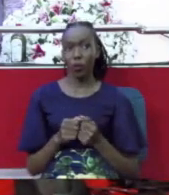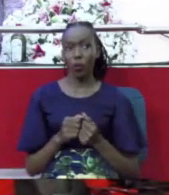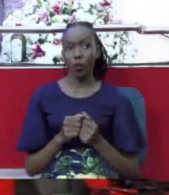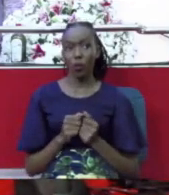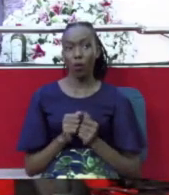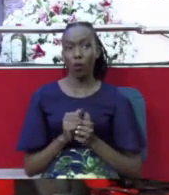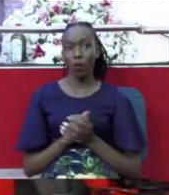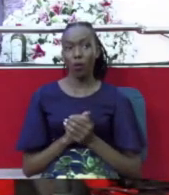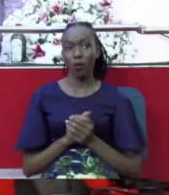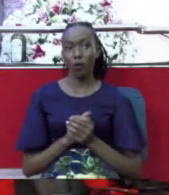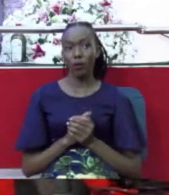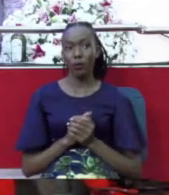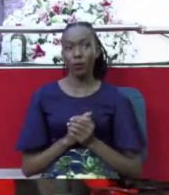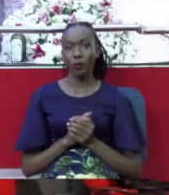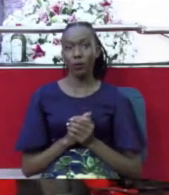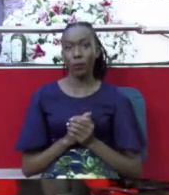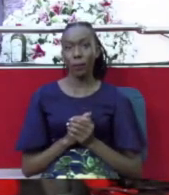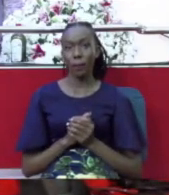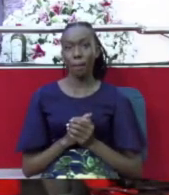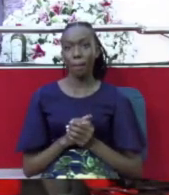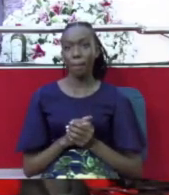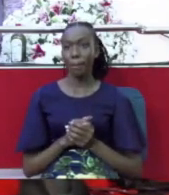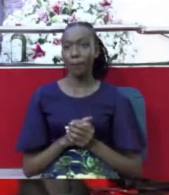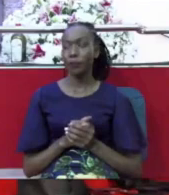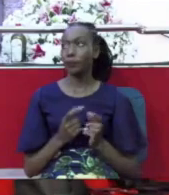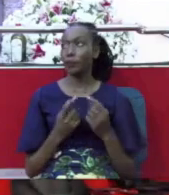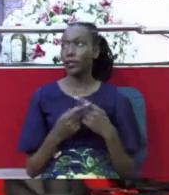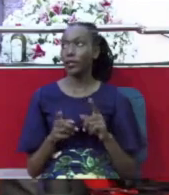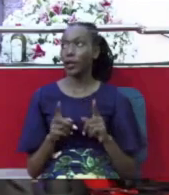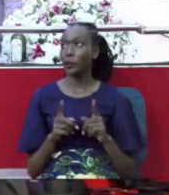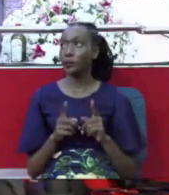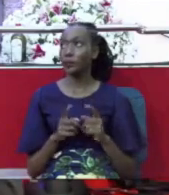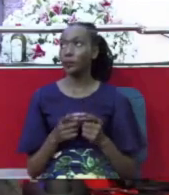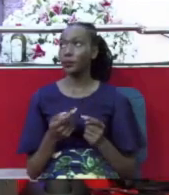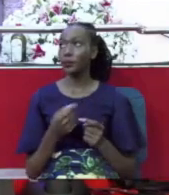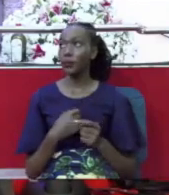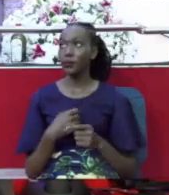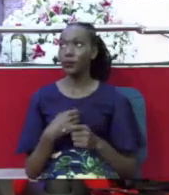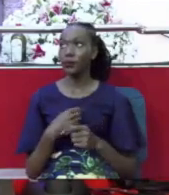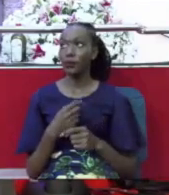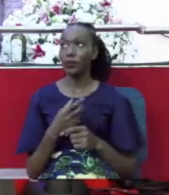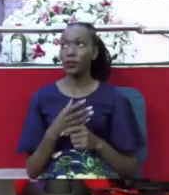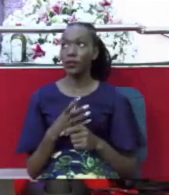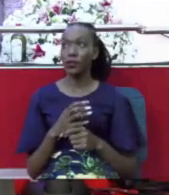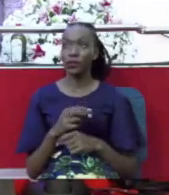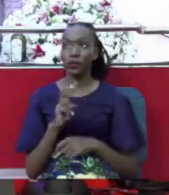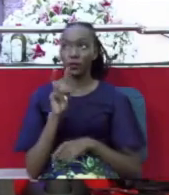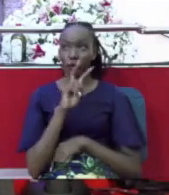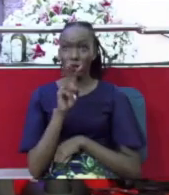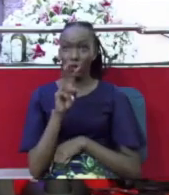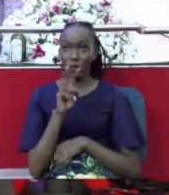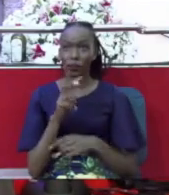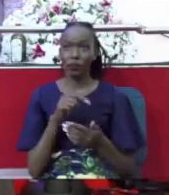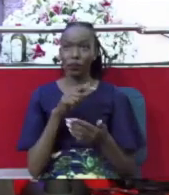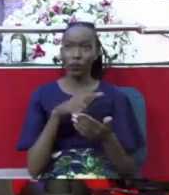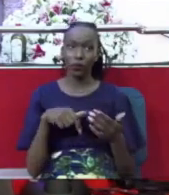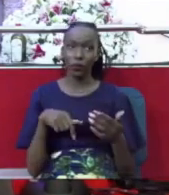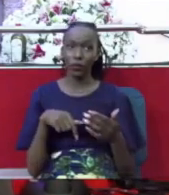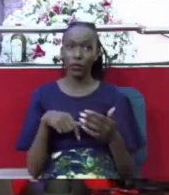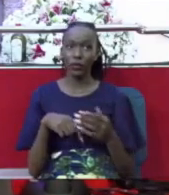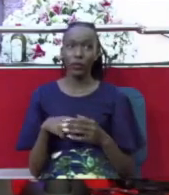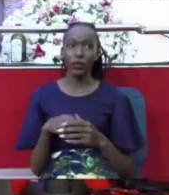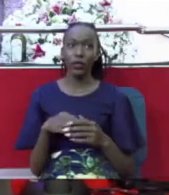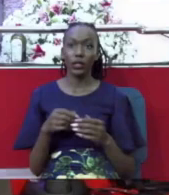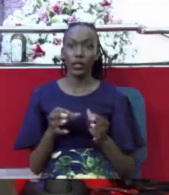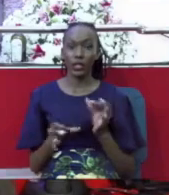But let's look at the consequences now. Wacha tuangalie madhara yake sasa. Of not knowing the Lord. Kwa kutomjua Mungu. Know